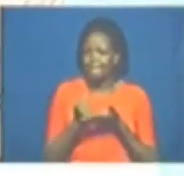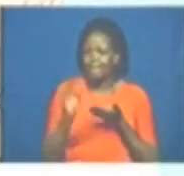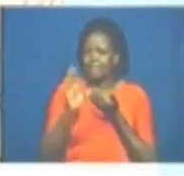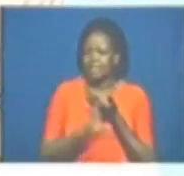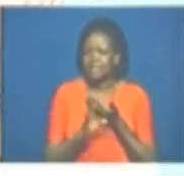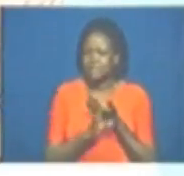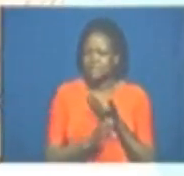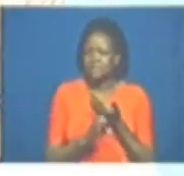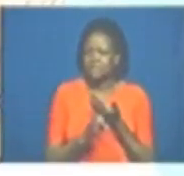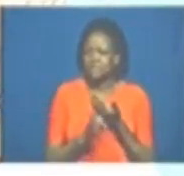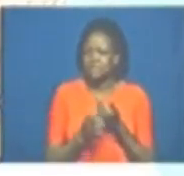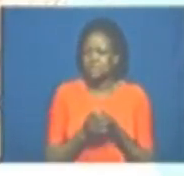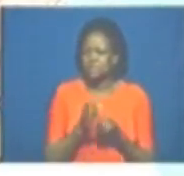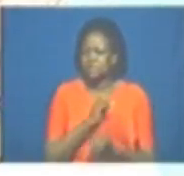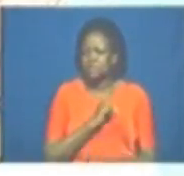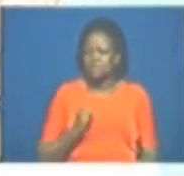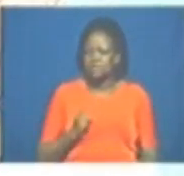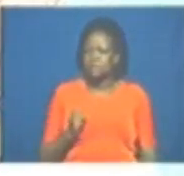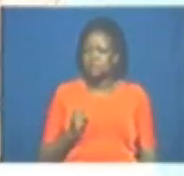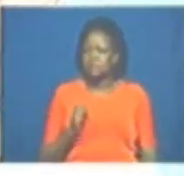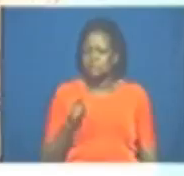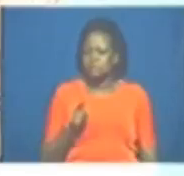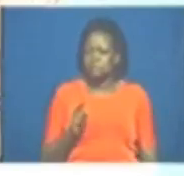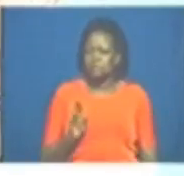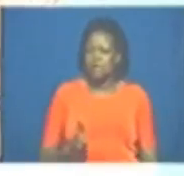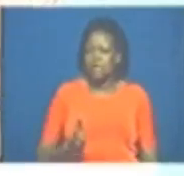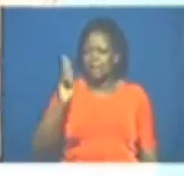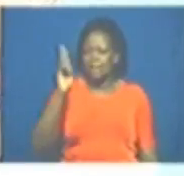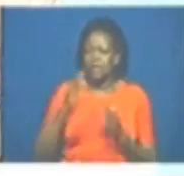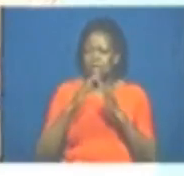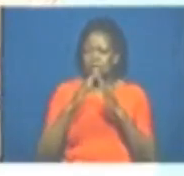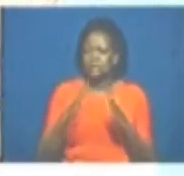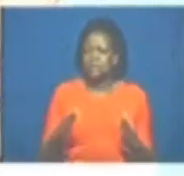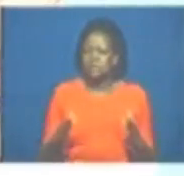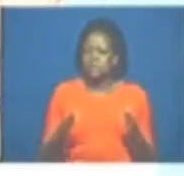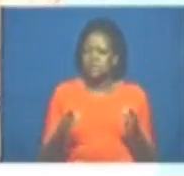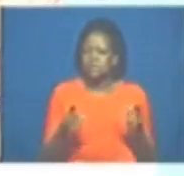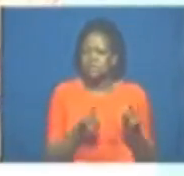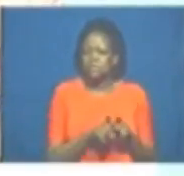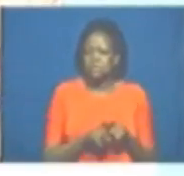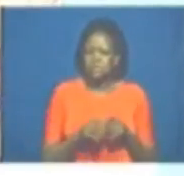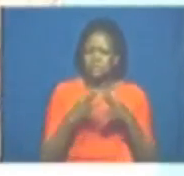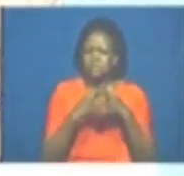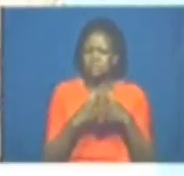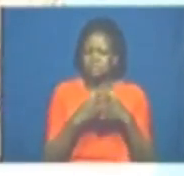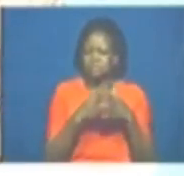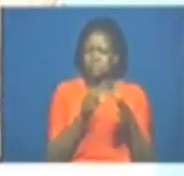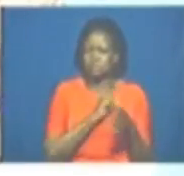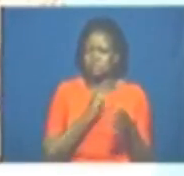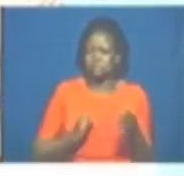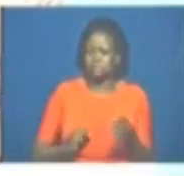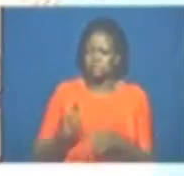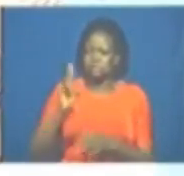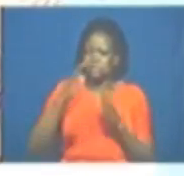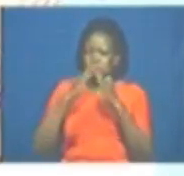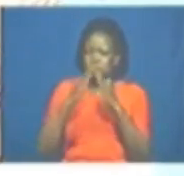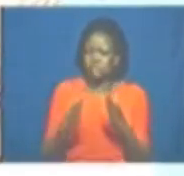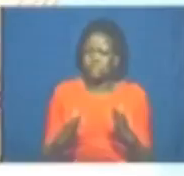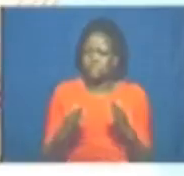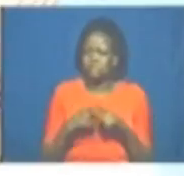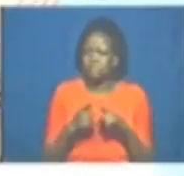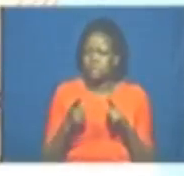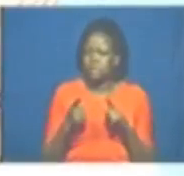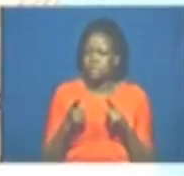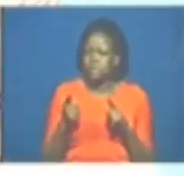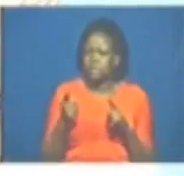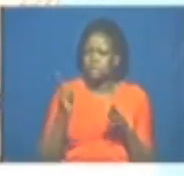The Senate was supposed to be the upper house. You know, even in the US, the Senate is the upper house. But what